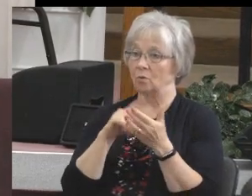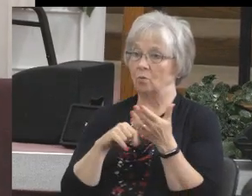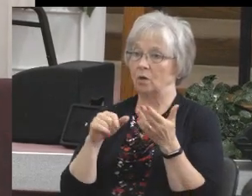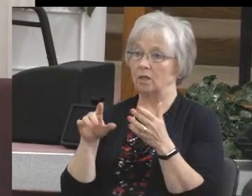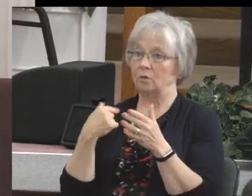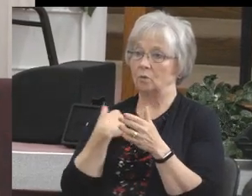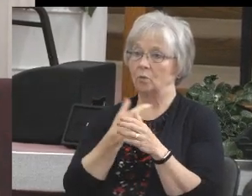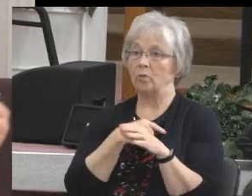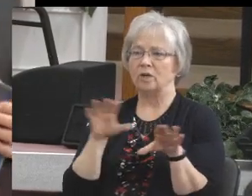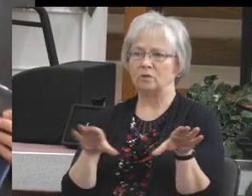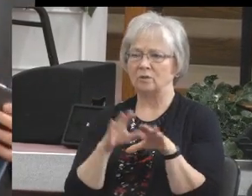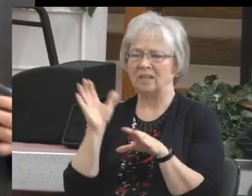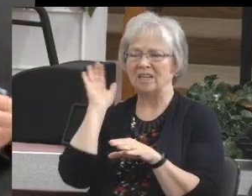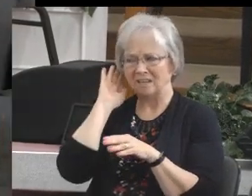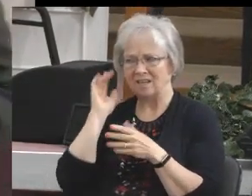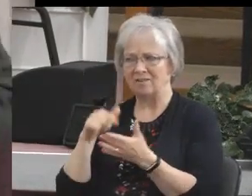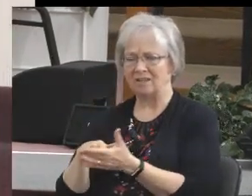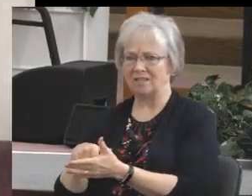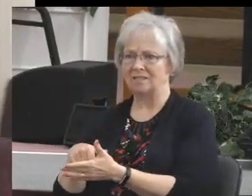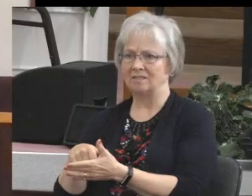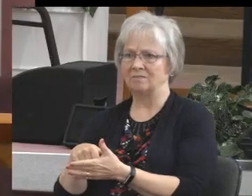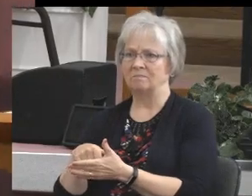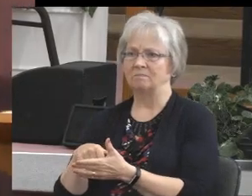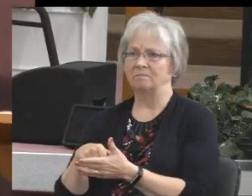Please hear this.